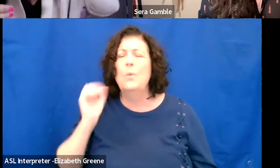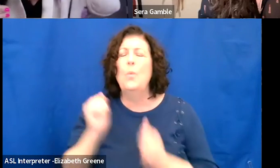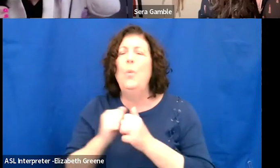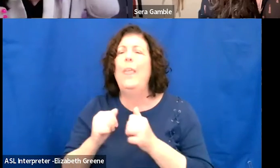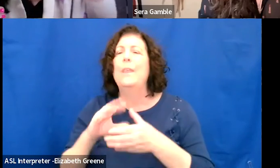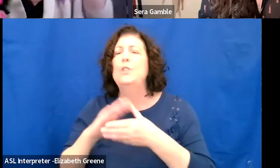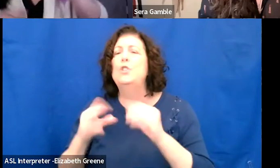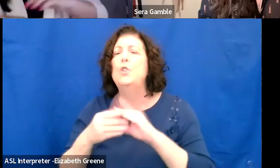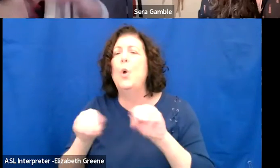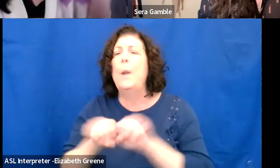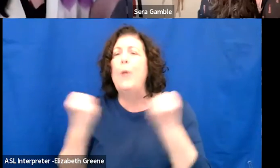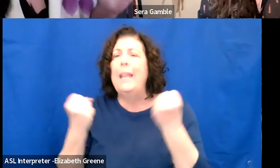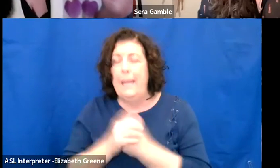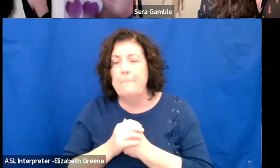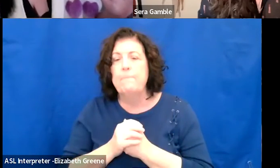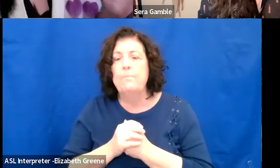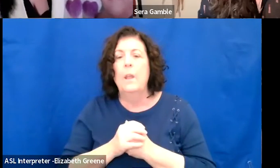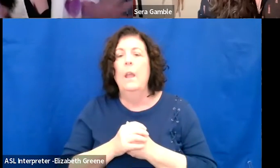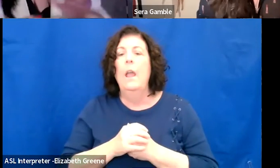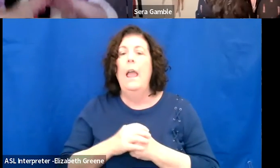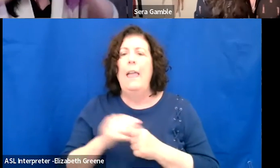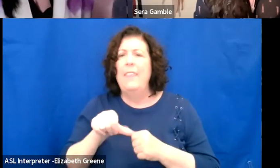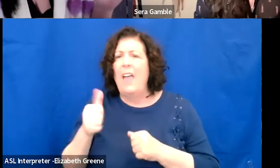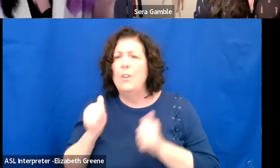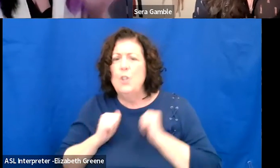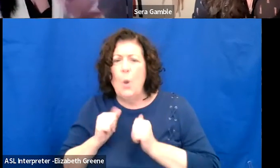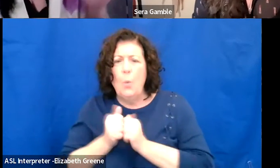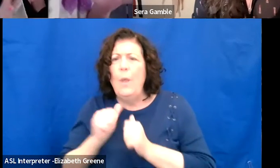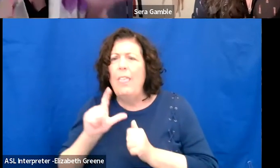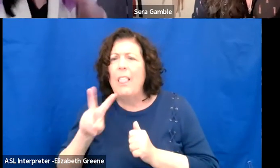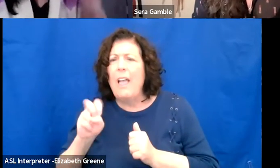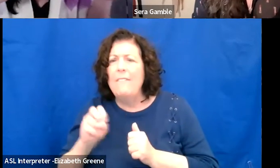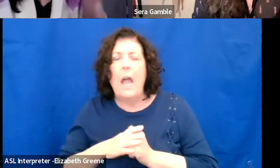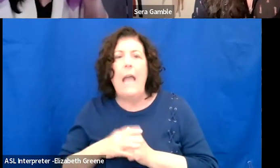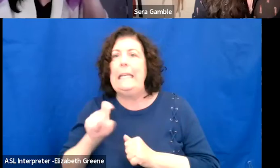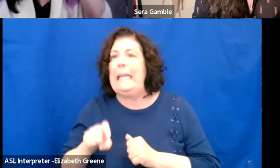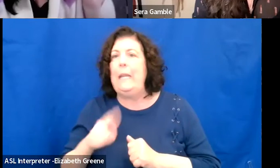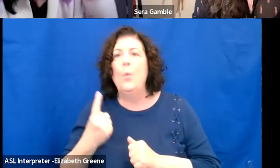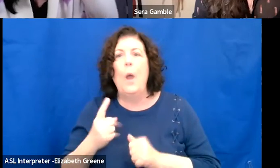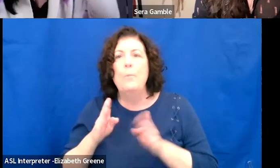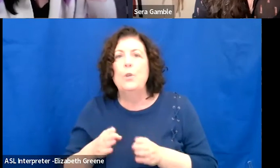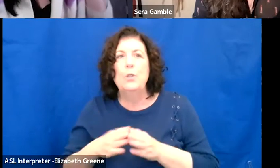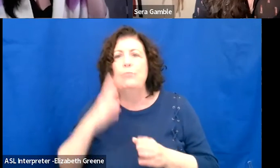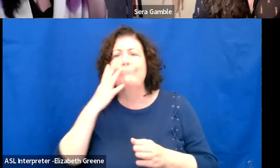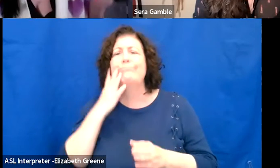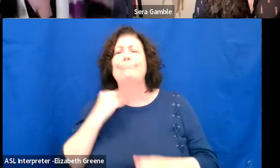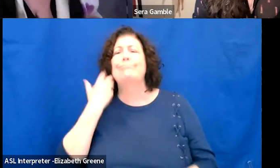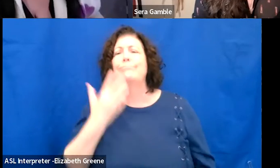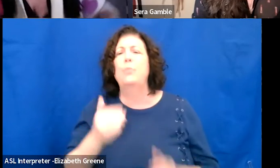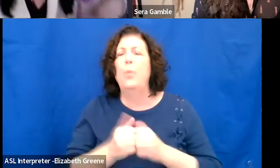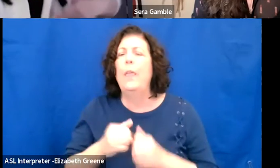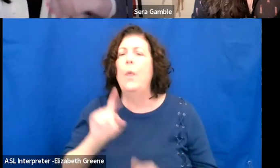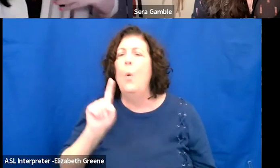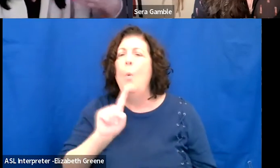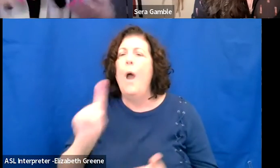like, oh, I'd love somebody that's just done 1 hour soap. Can I get one person in here for 1 hour soap so that I know, because I've done that, but not as much